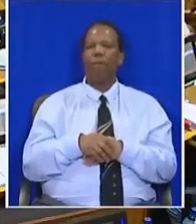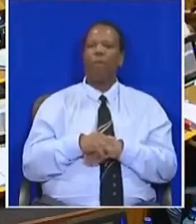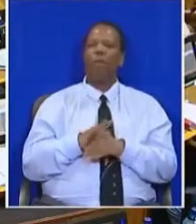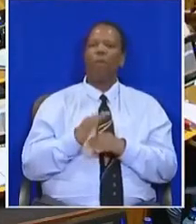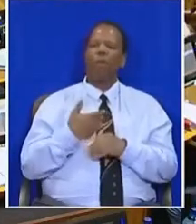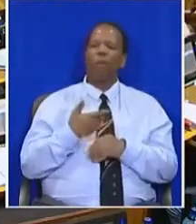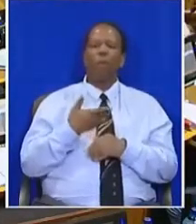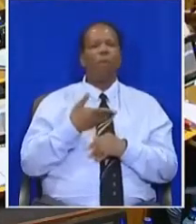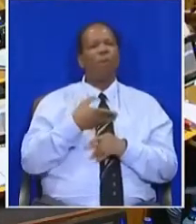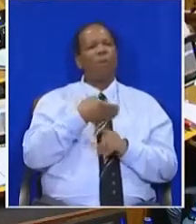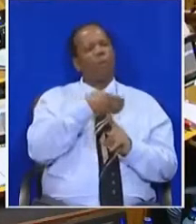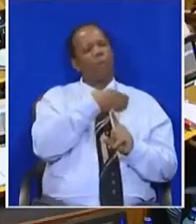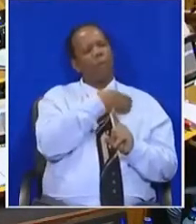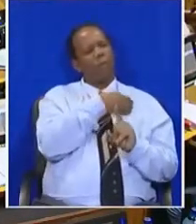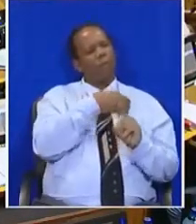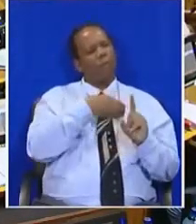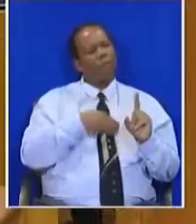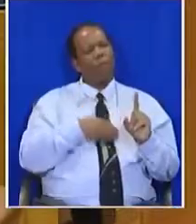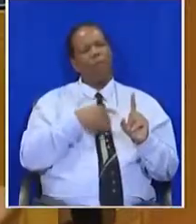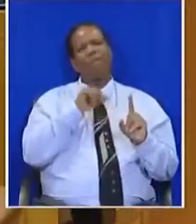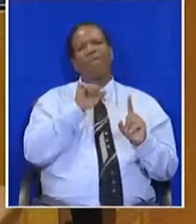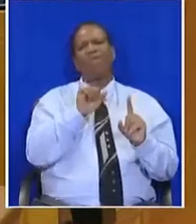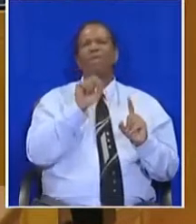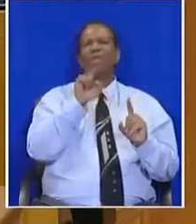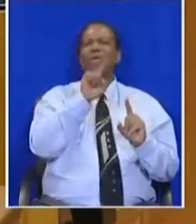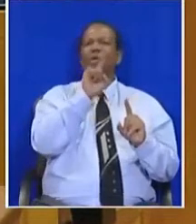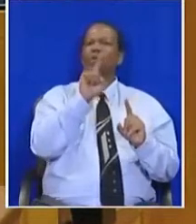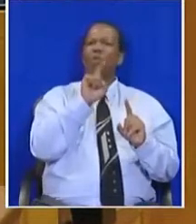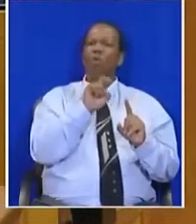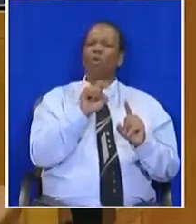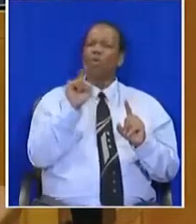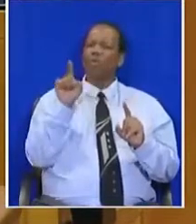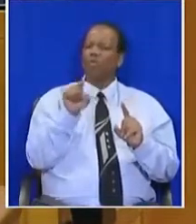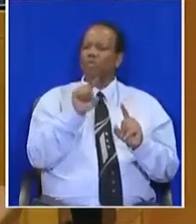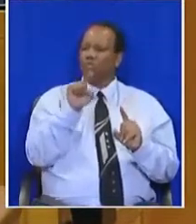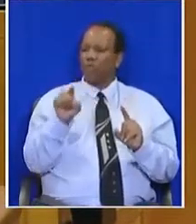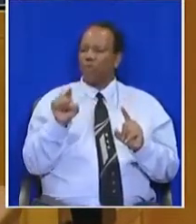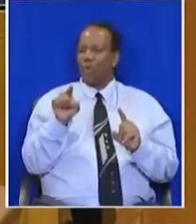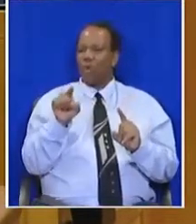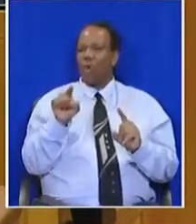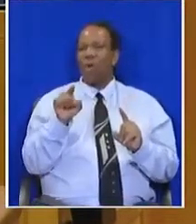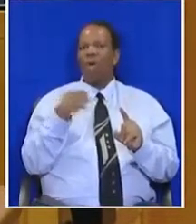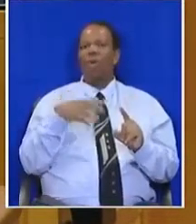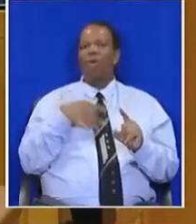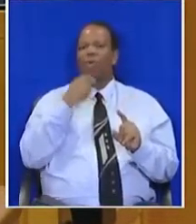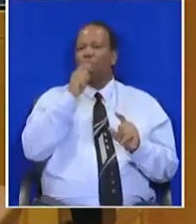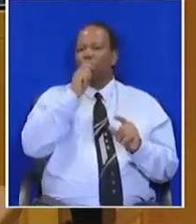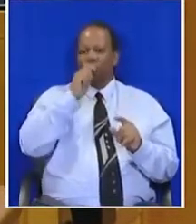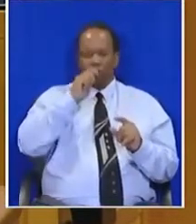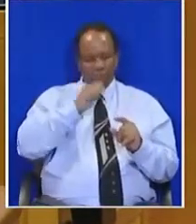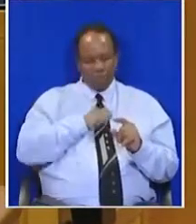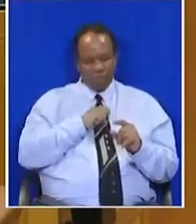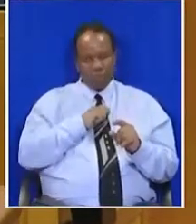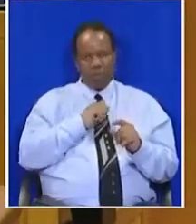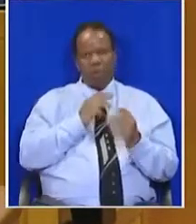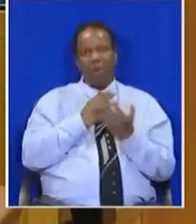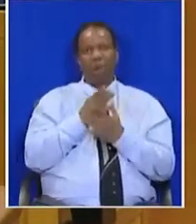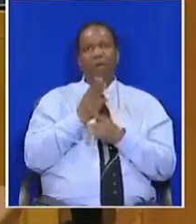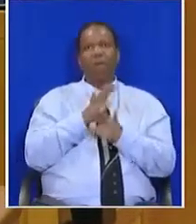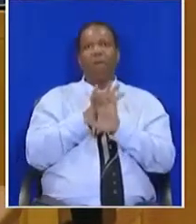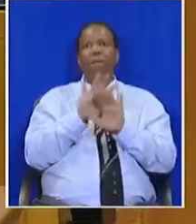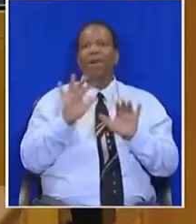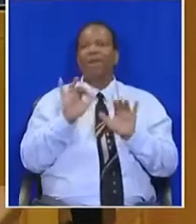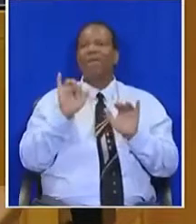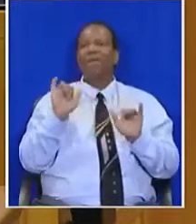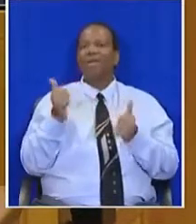Mongameli, in fact, the question is incorrect. Truth be told, unemployment in South Africa has not remained steady. It's kept